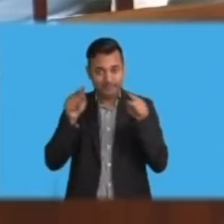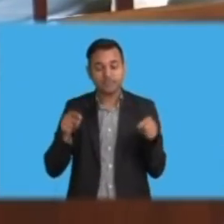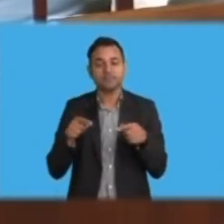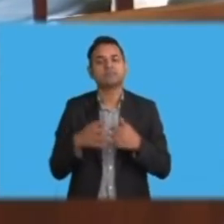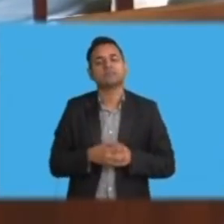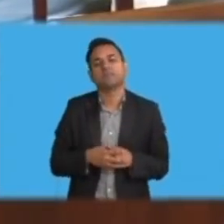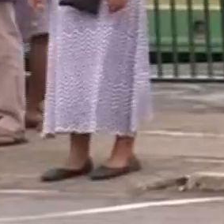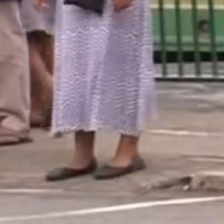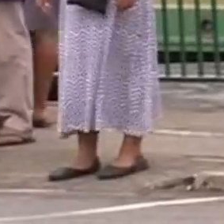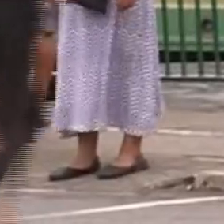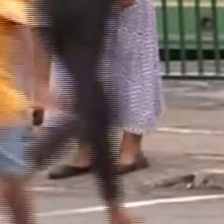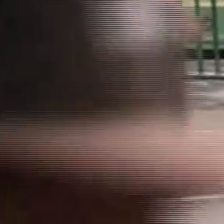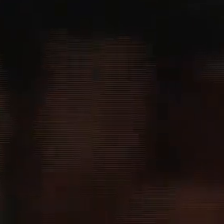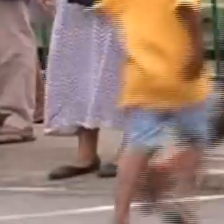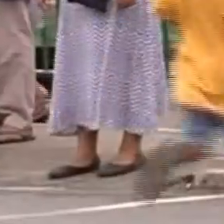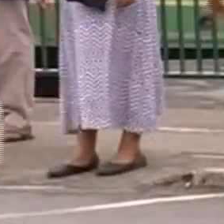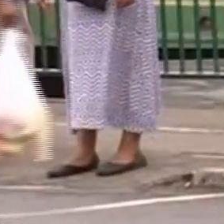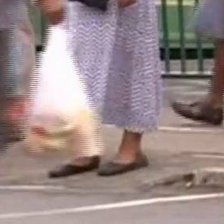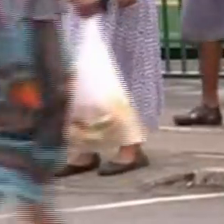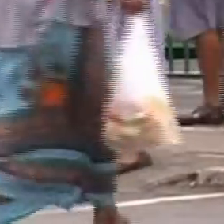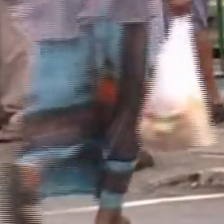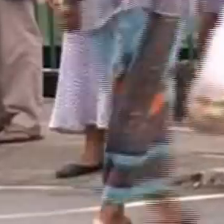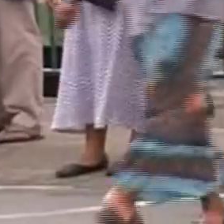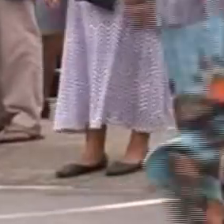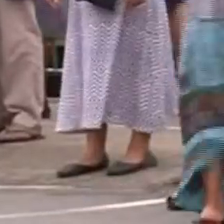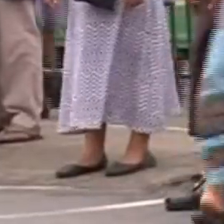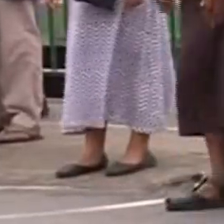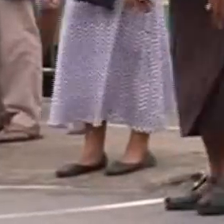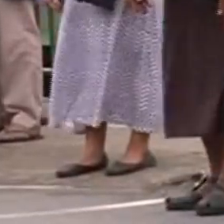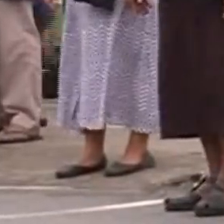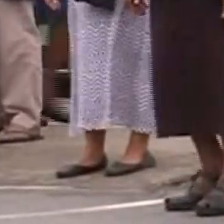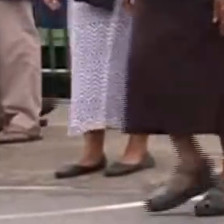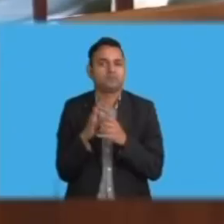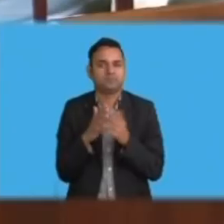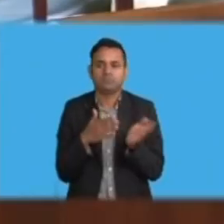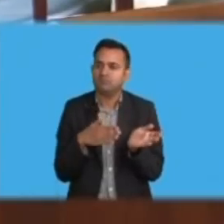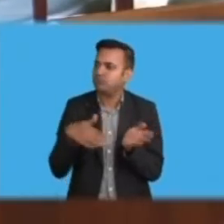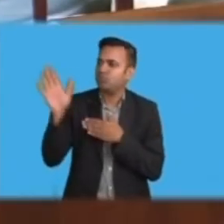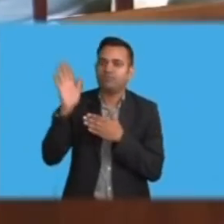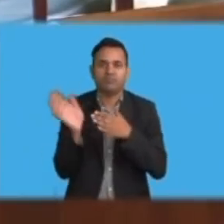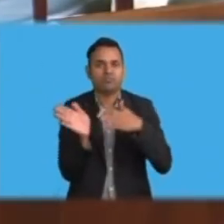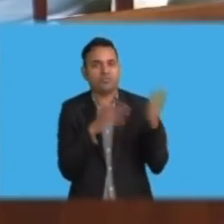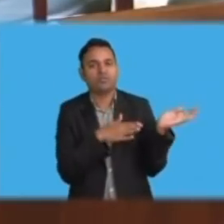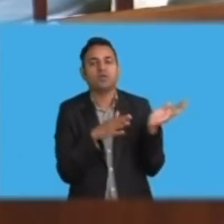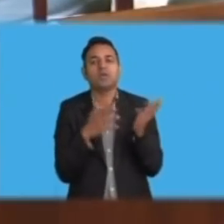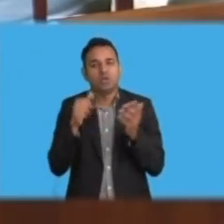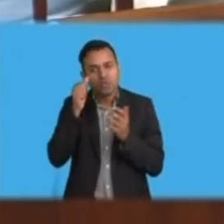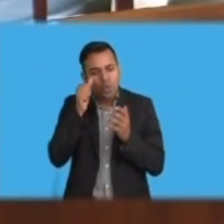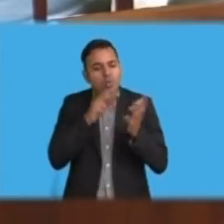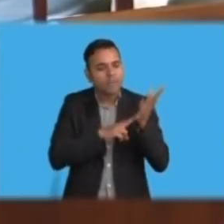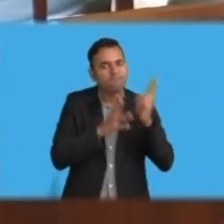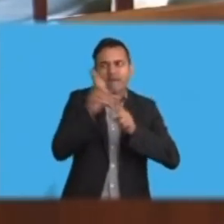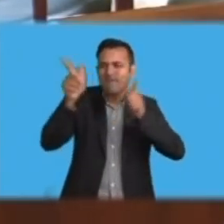scale of migration from the rural areas into the cities, into the towns. And it is telling us something, that our people